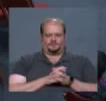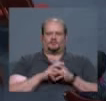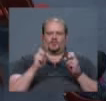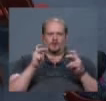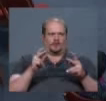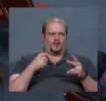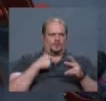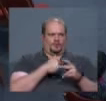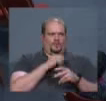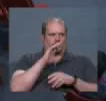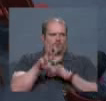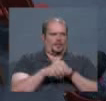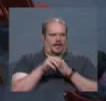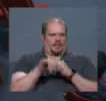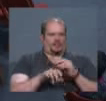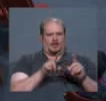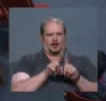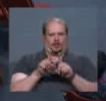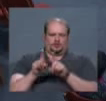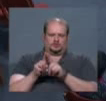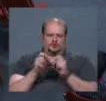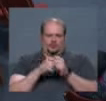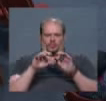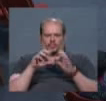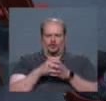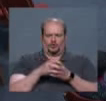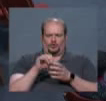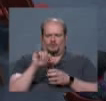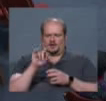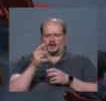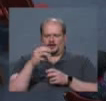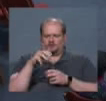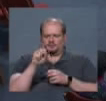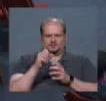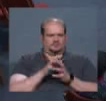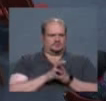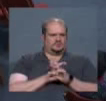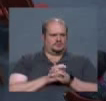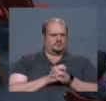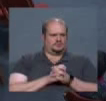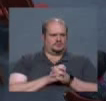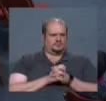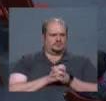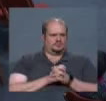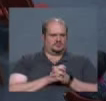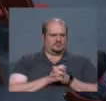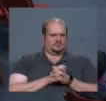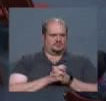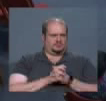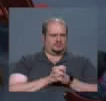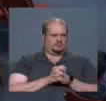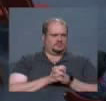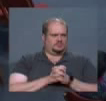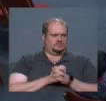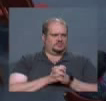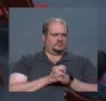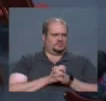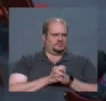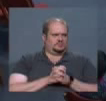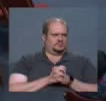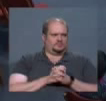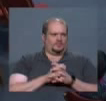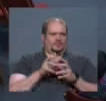Okay, well, we'll add that as well then to the grouped items. I think M3 we need to have separate. I don't know if he said that,